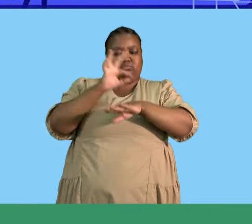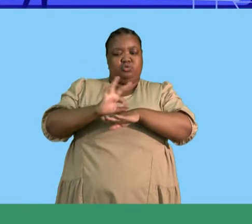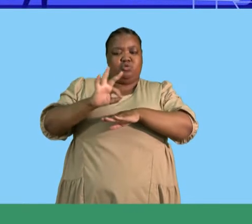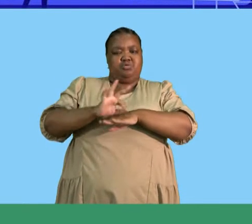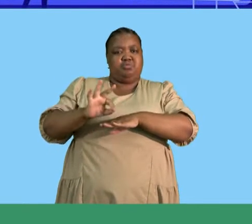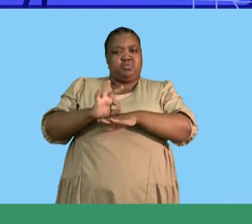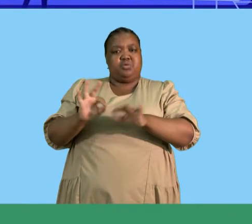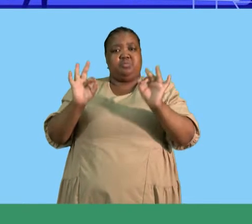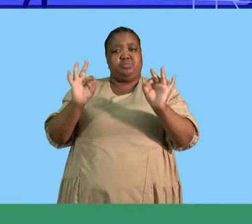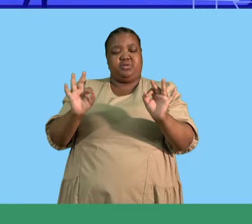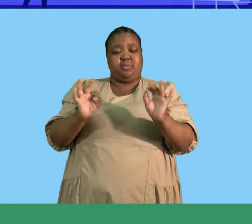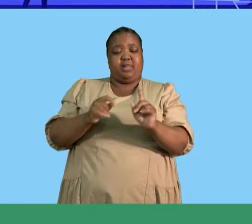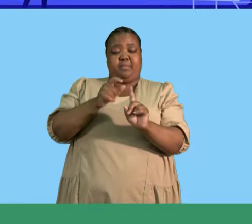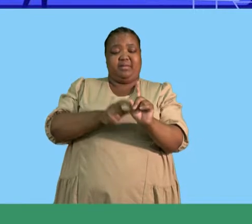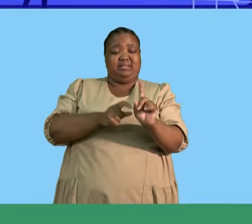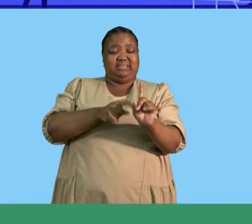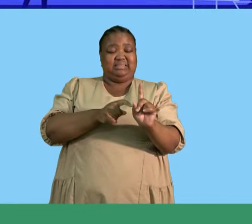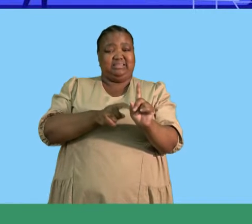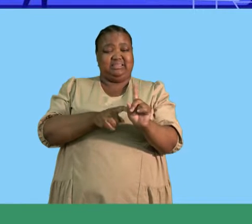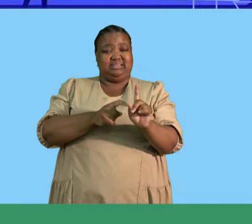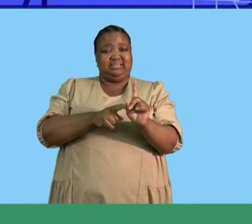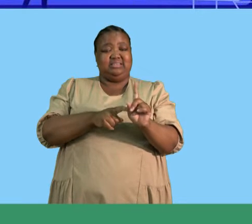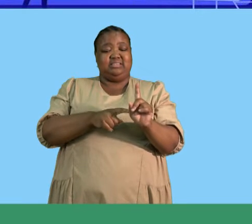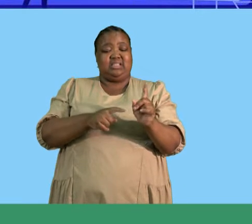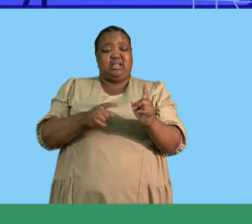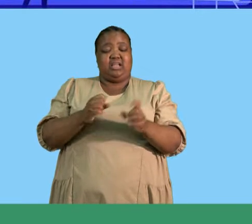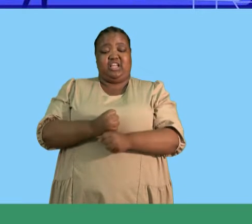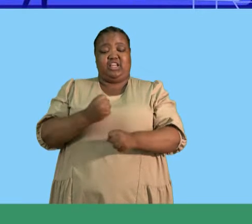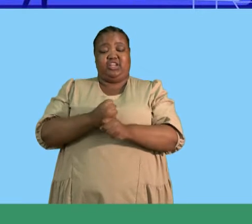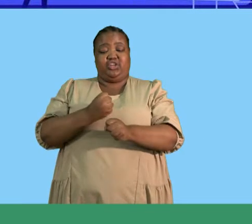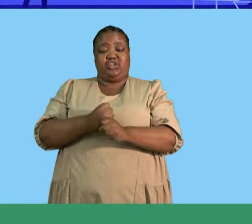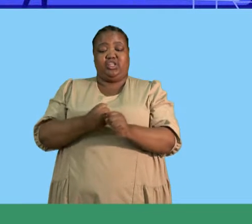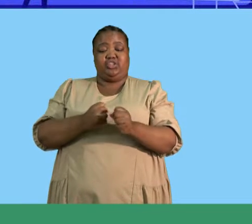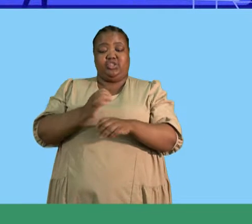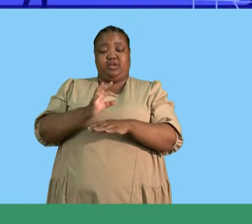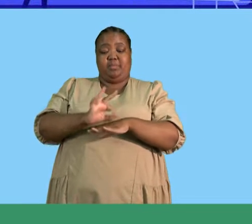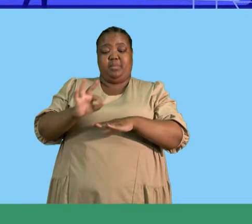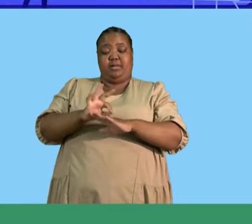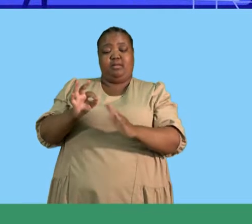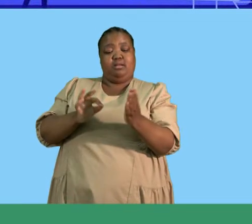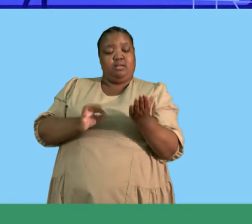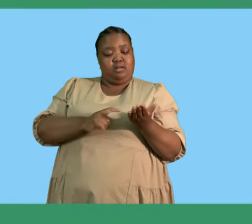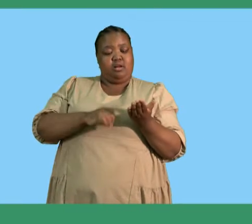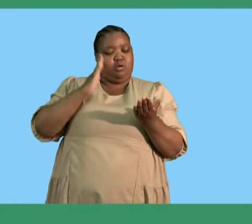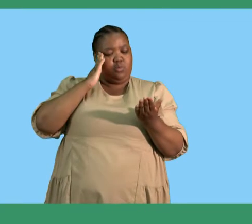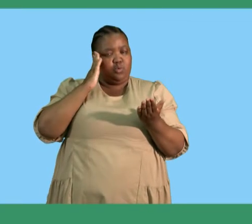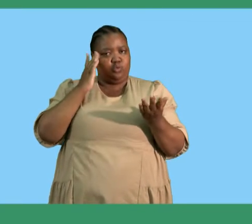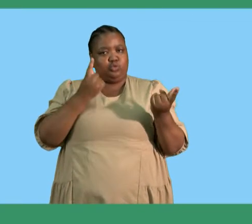organized. So a person that looks at your action plan must know exactly what to do, when to do, and how to do it.